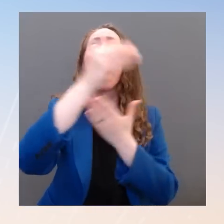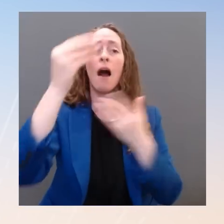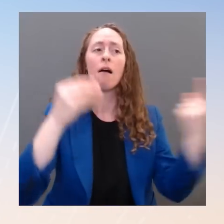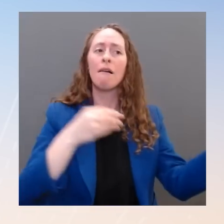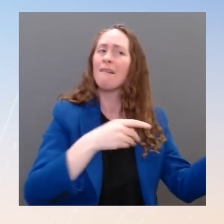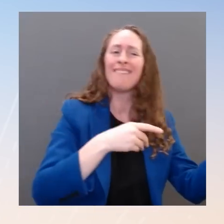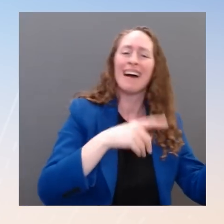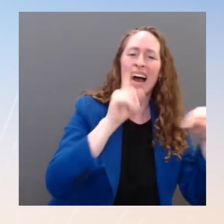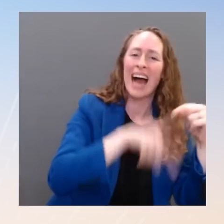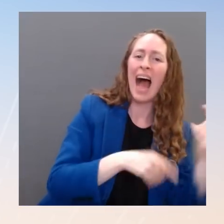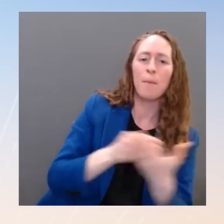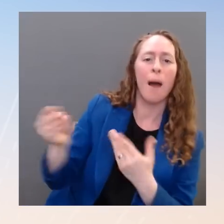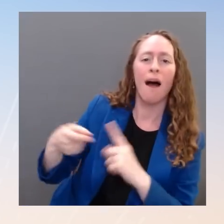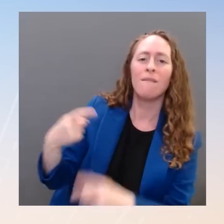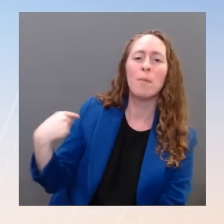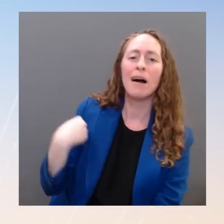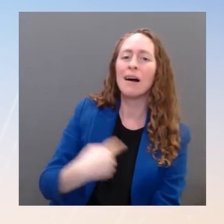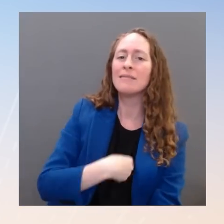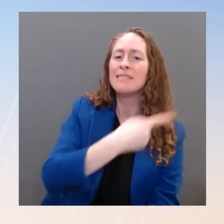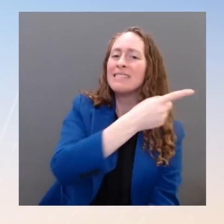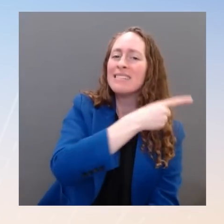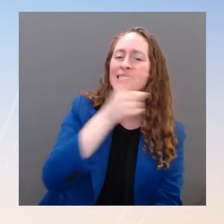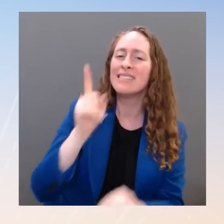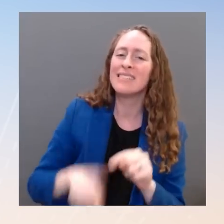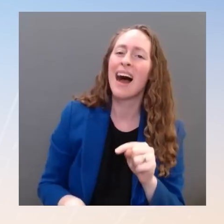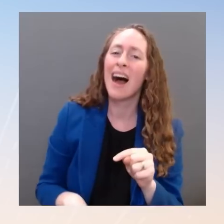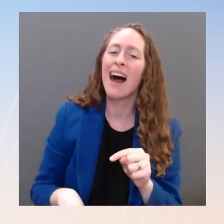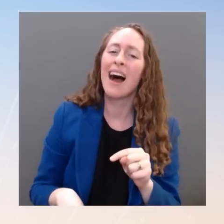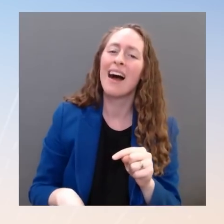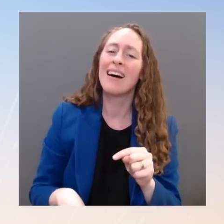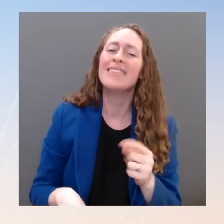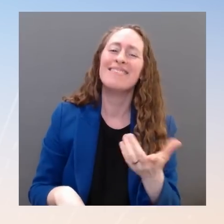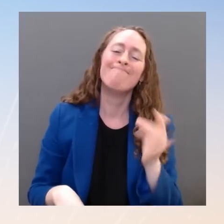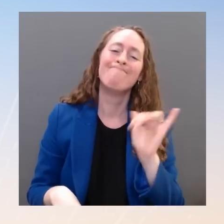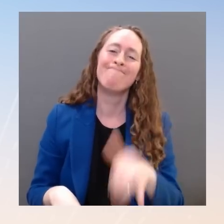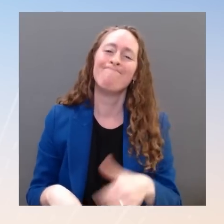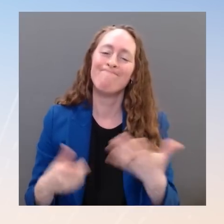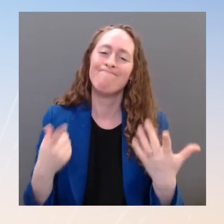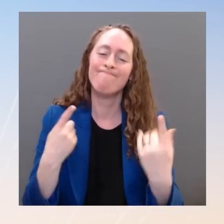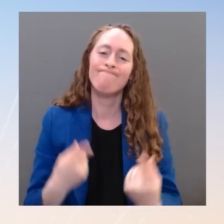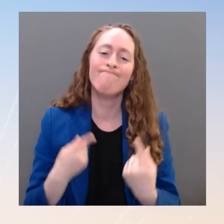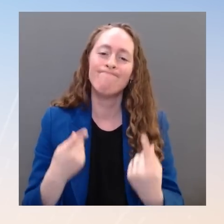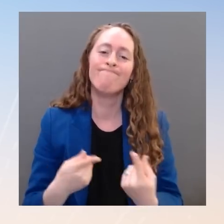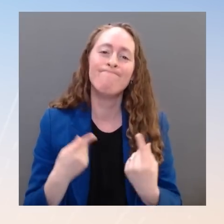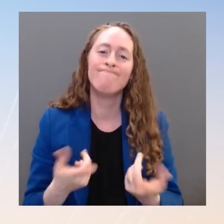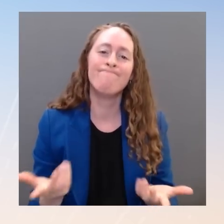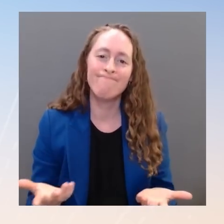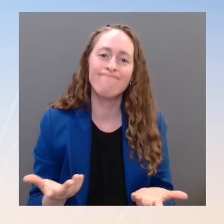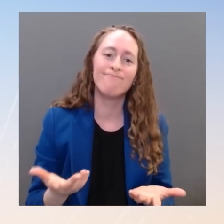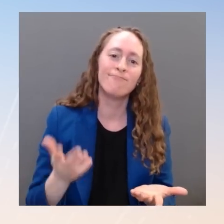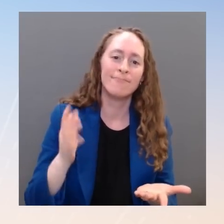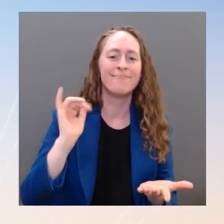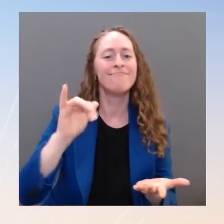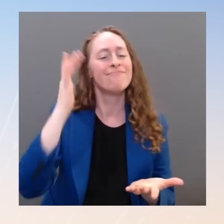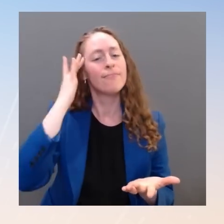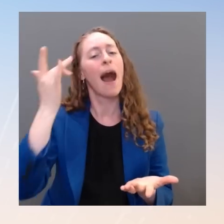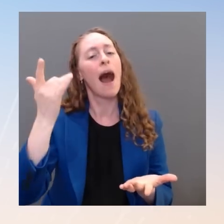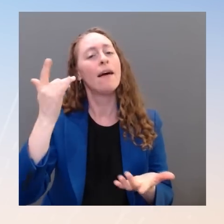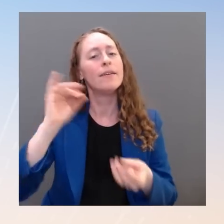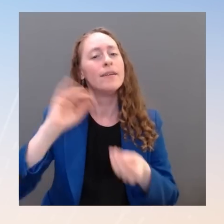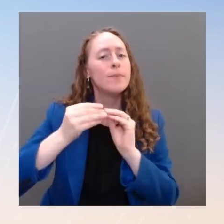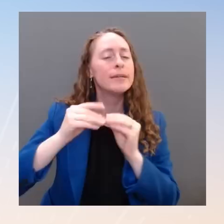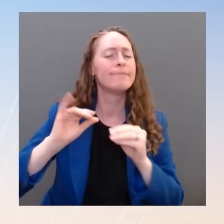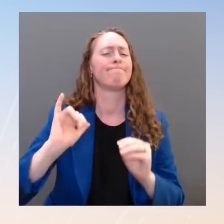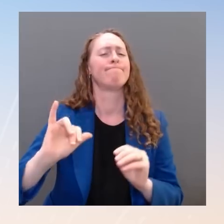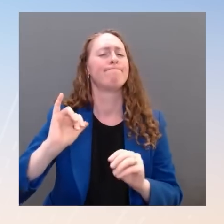inventory, which is another piece of data that is measured, quarter four of last year had the largest inventory number of